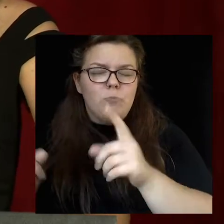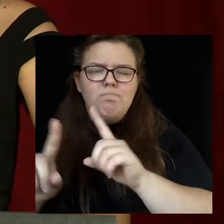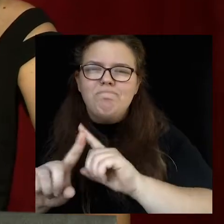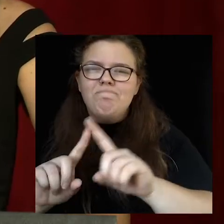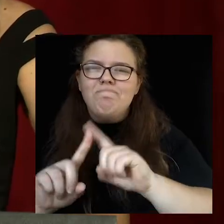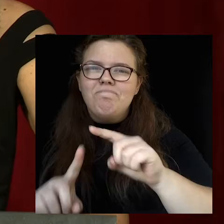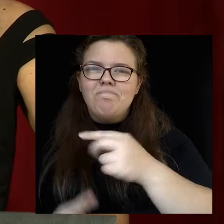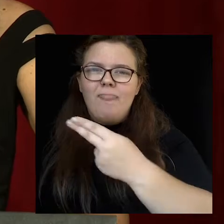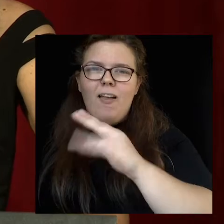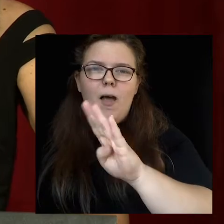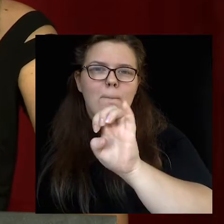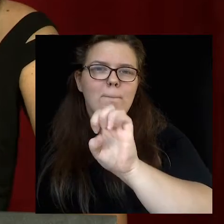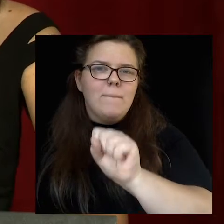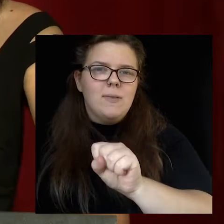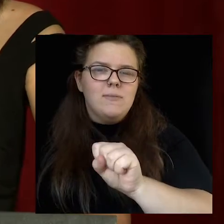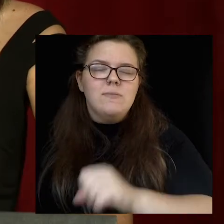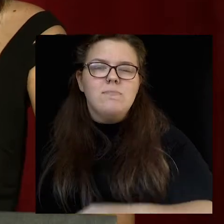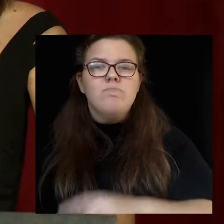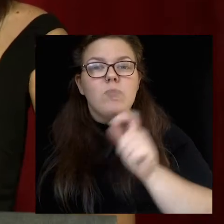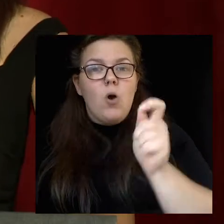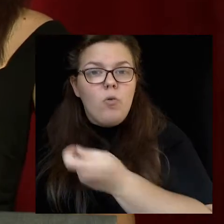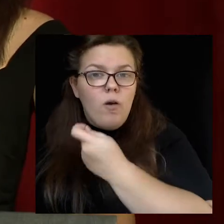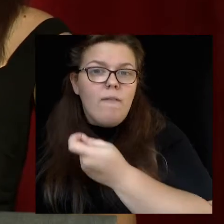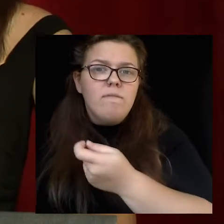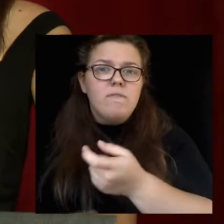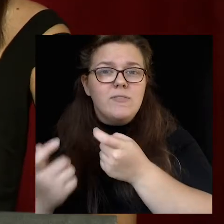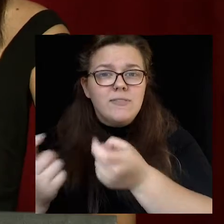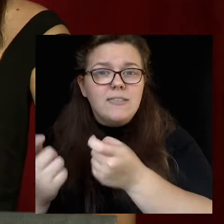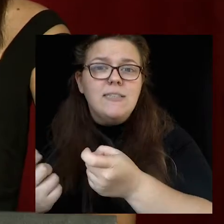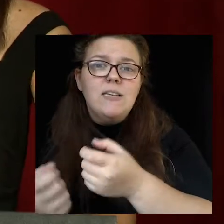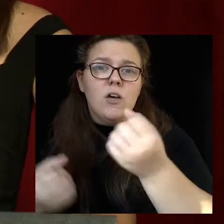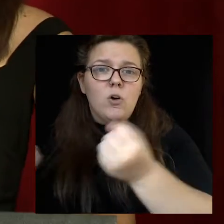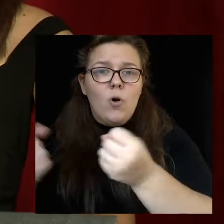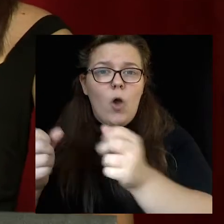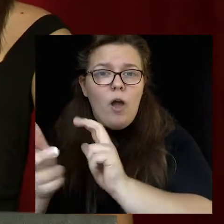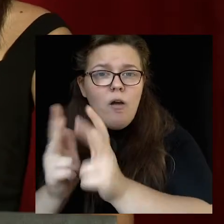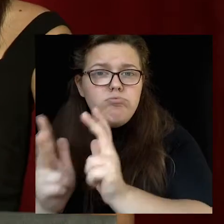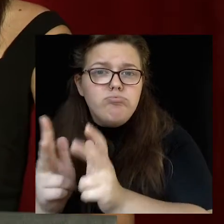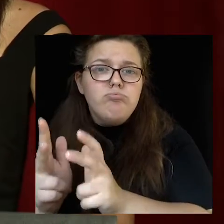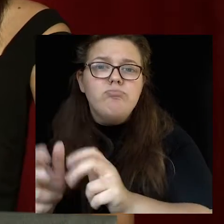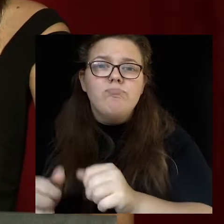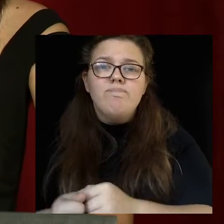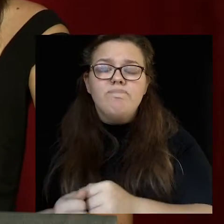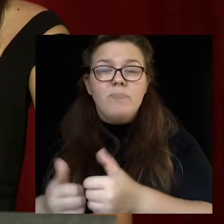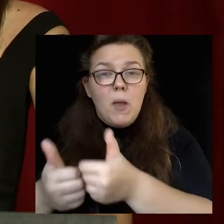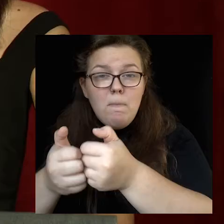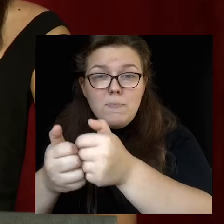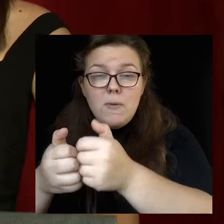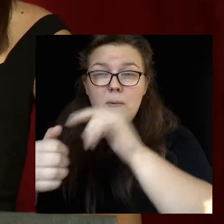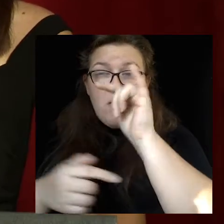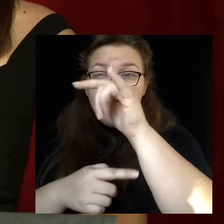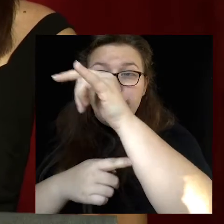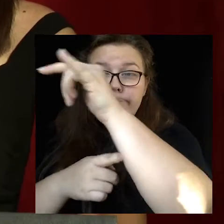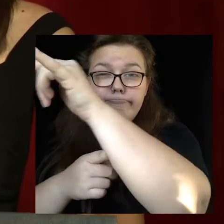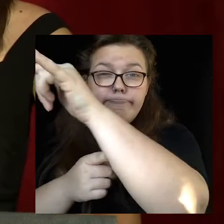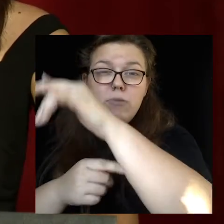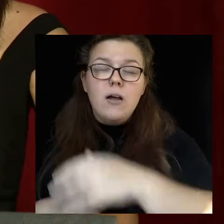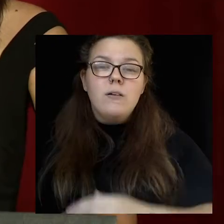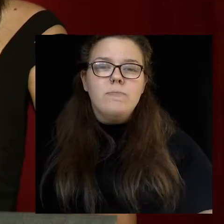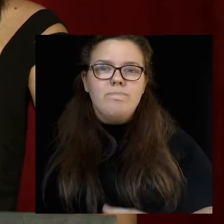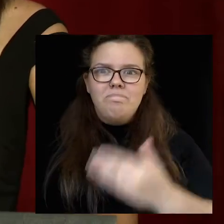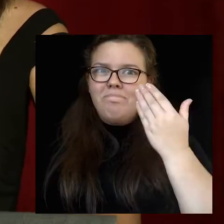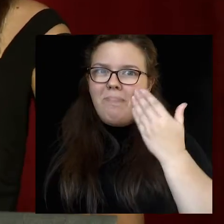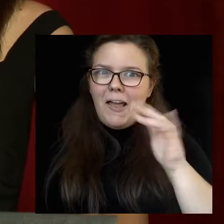free time with a diverse range of hobbies: golf, skiing, car racing, flying radio-controlled